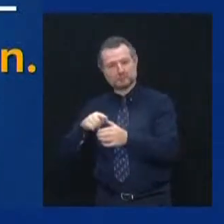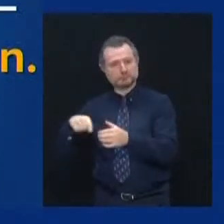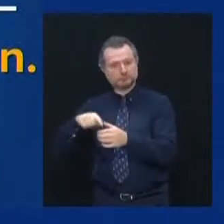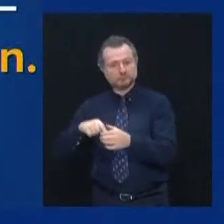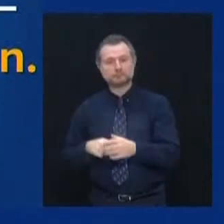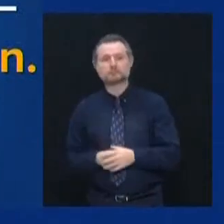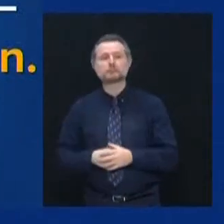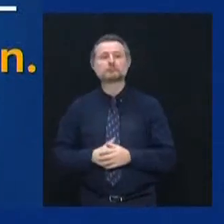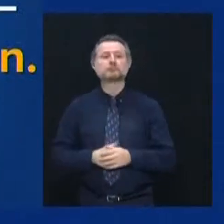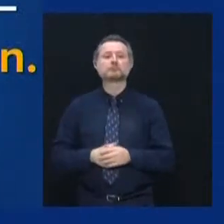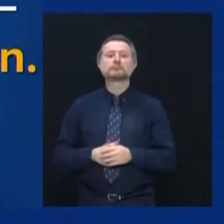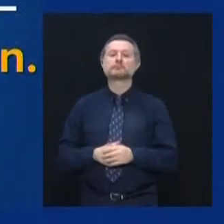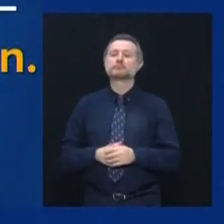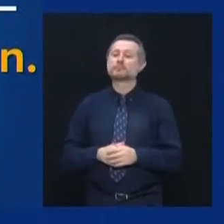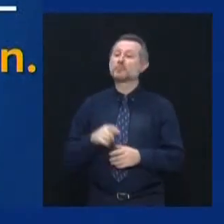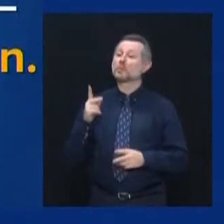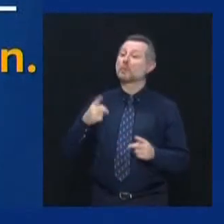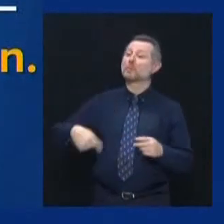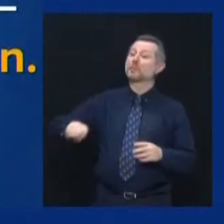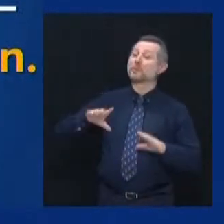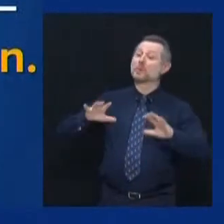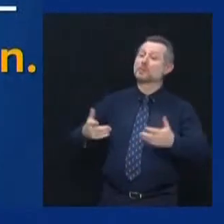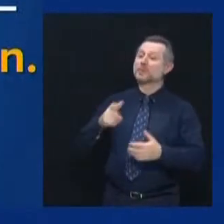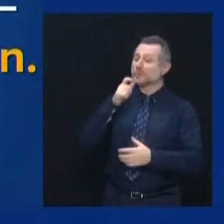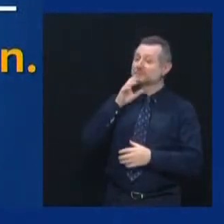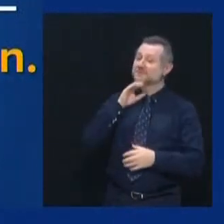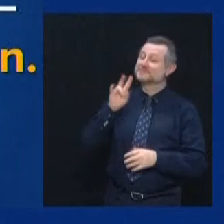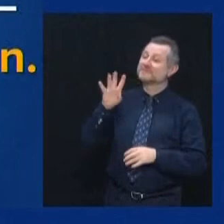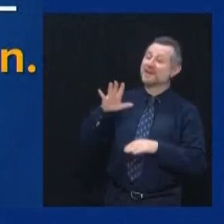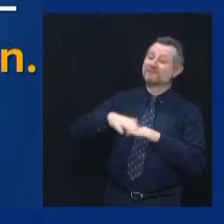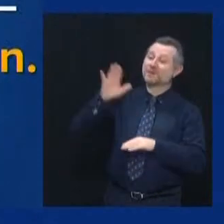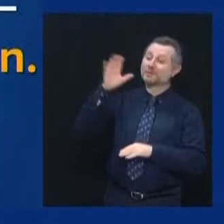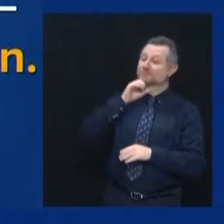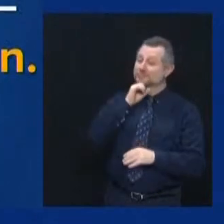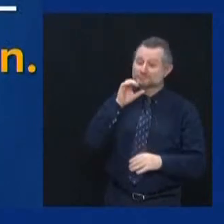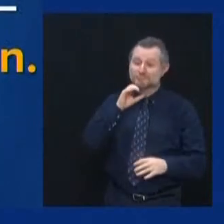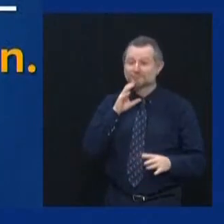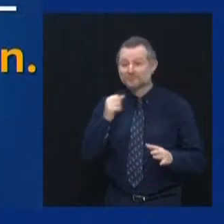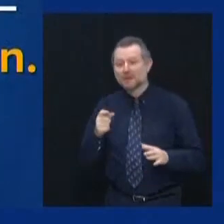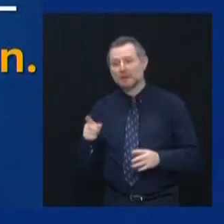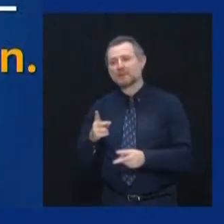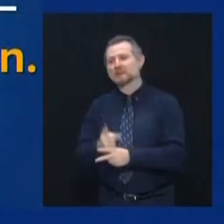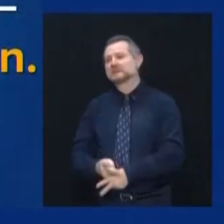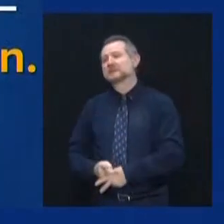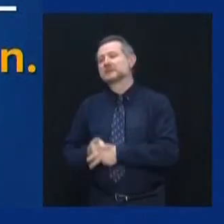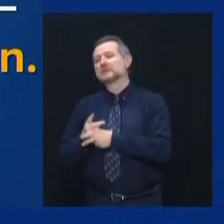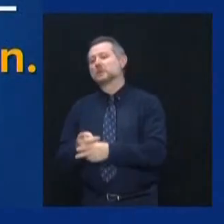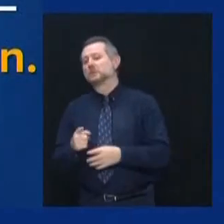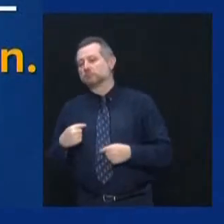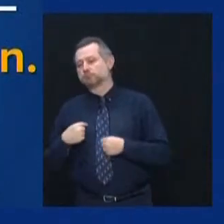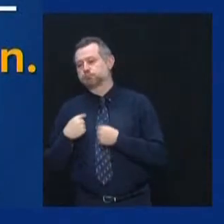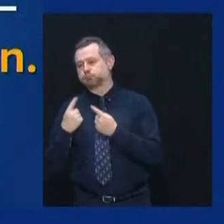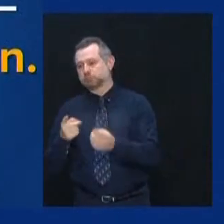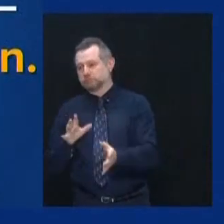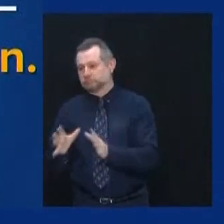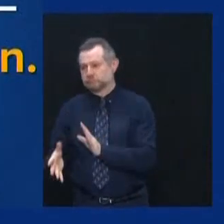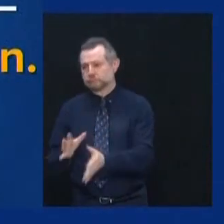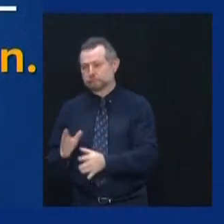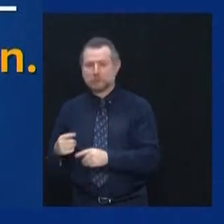old. And these are people who have been hyper cautious now for many, many